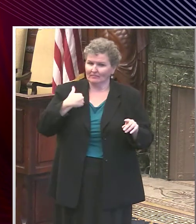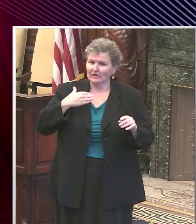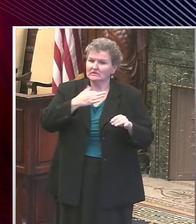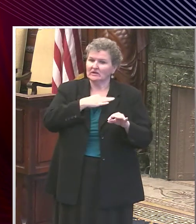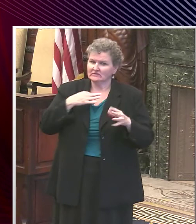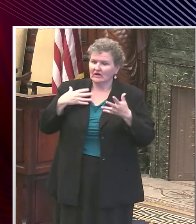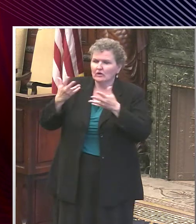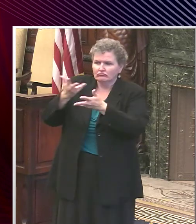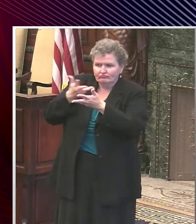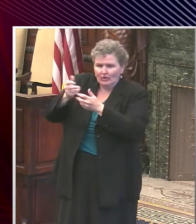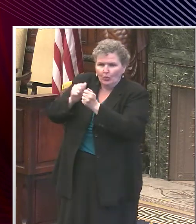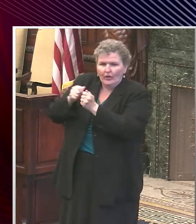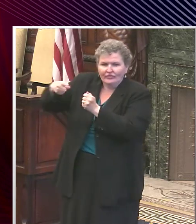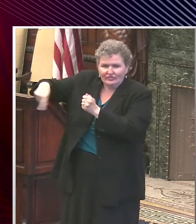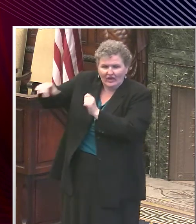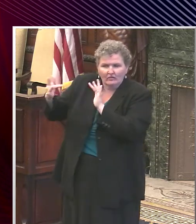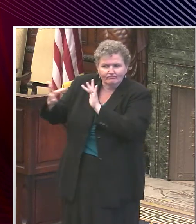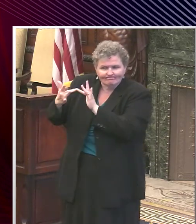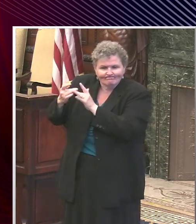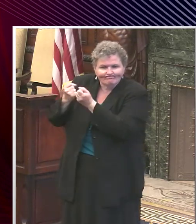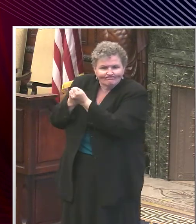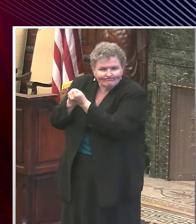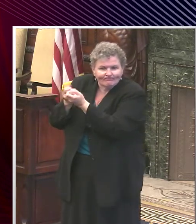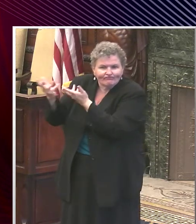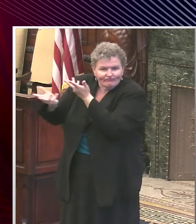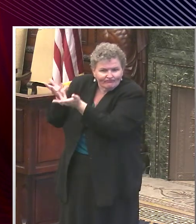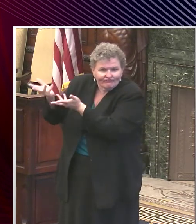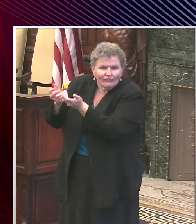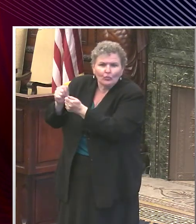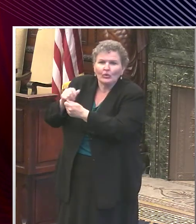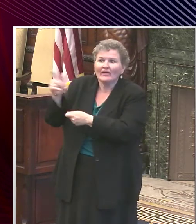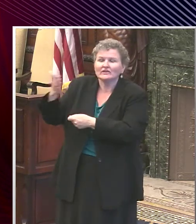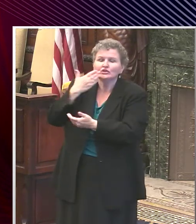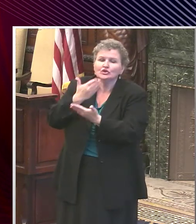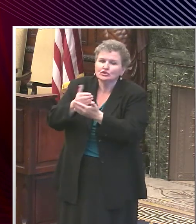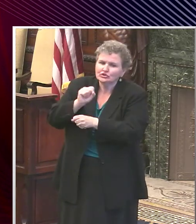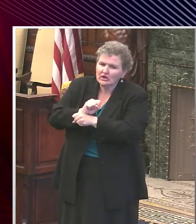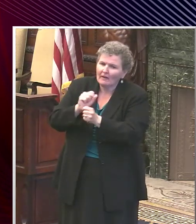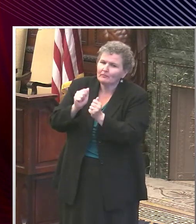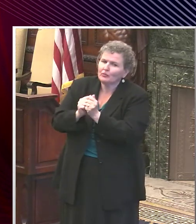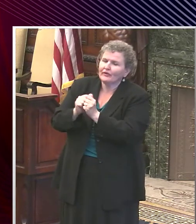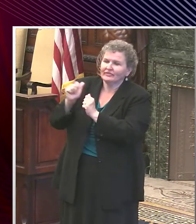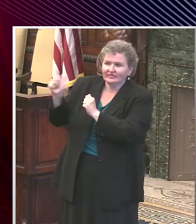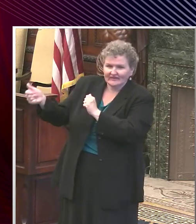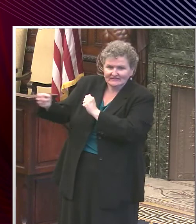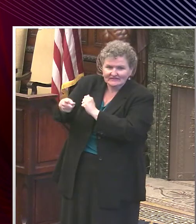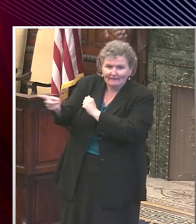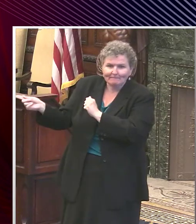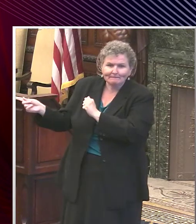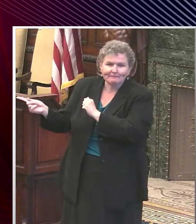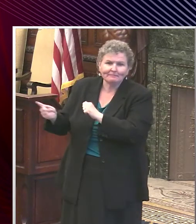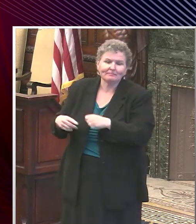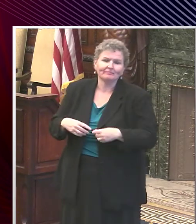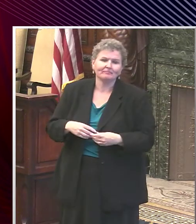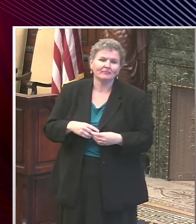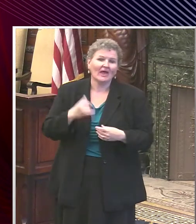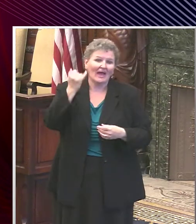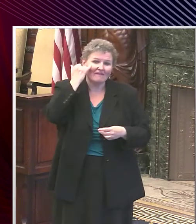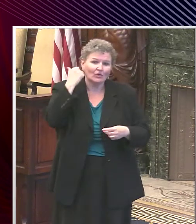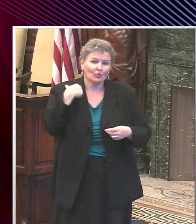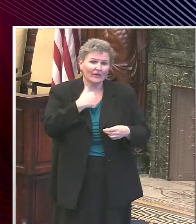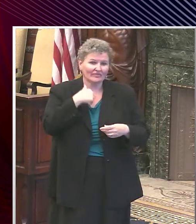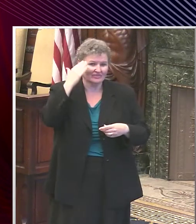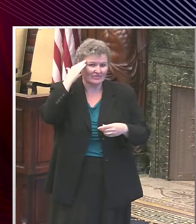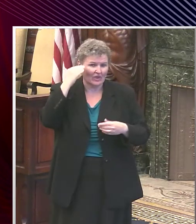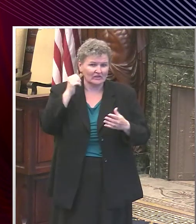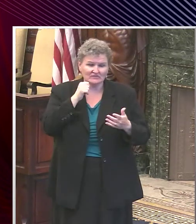teams involved, and she told me she thought they were doing a good job with contact tracing, and they're giving her regular updates. If it got to a point where we thought that they were not